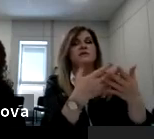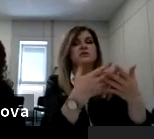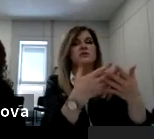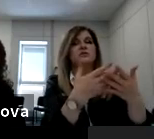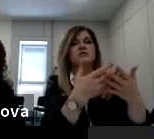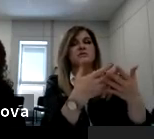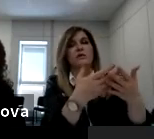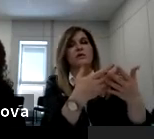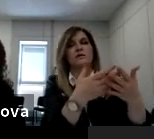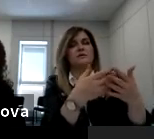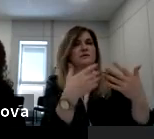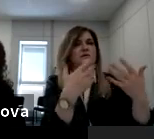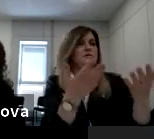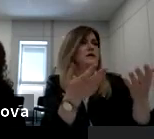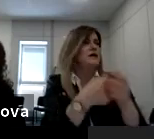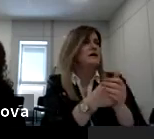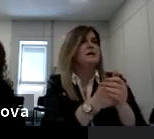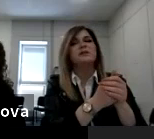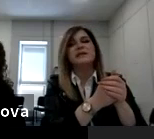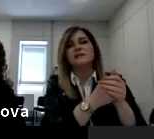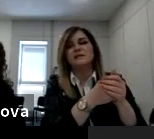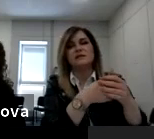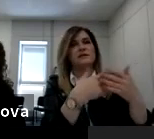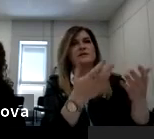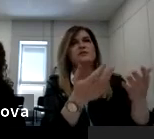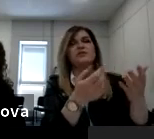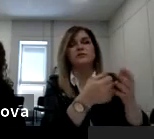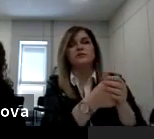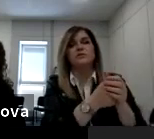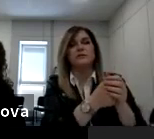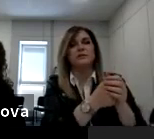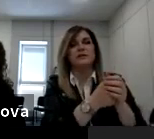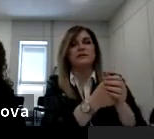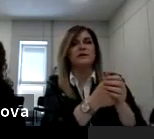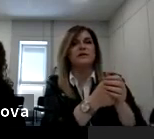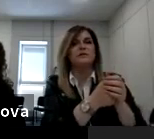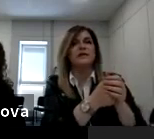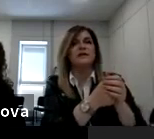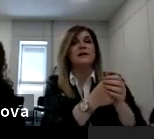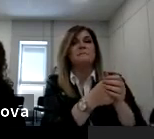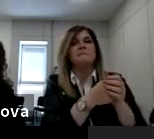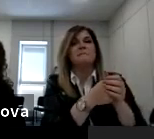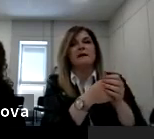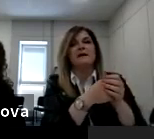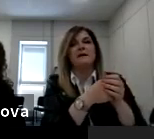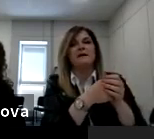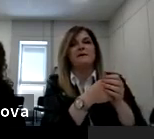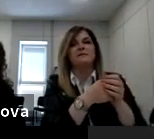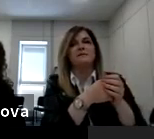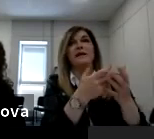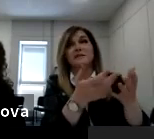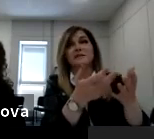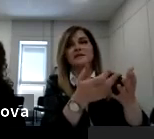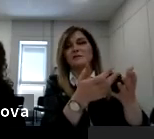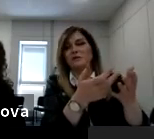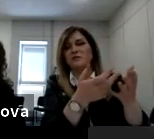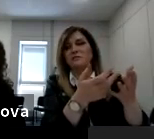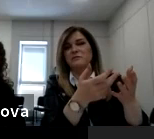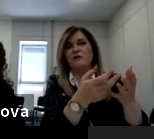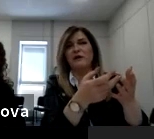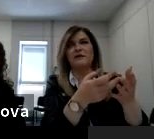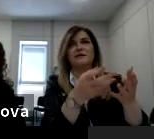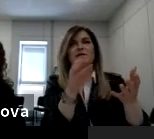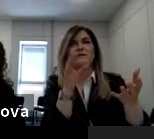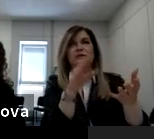the fixture looks more complete. The solution looks more complete when we add the